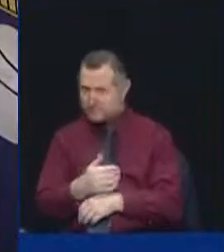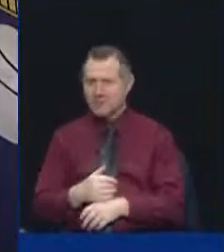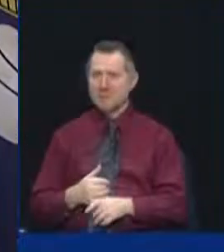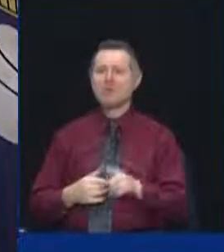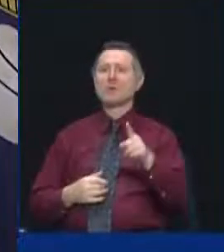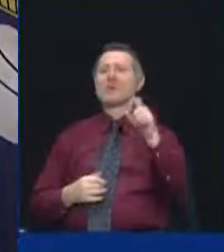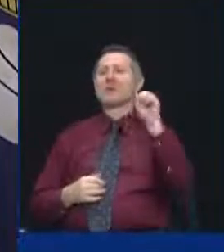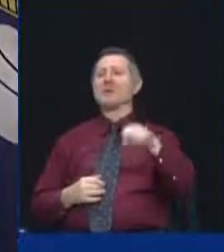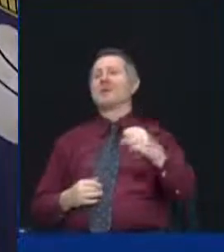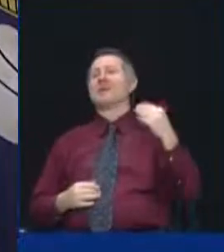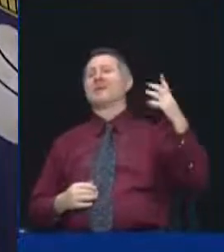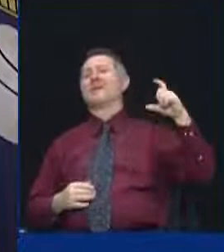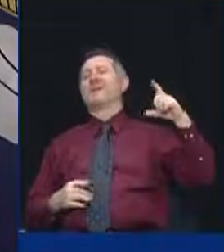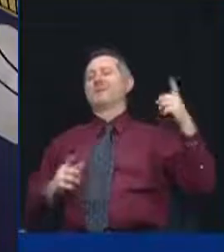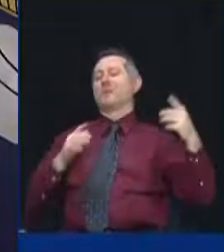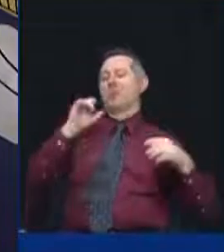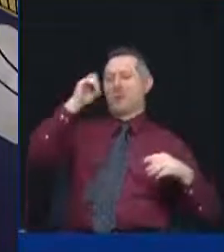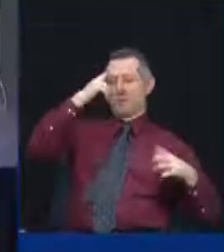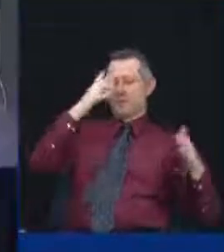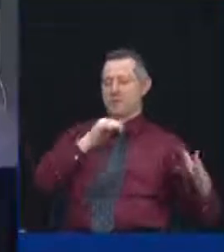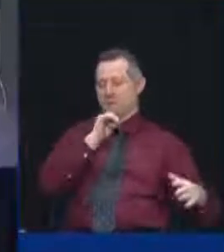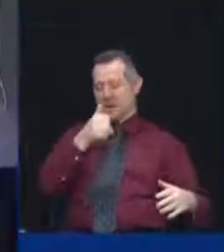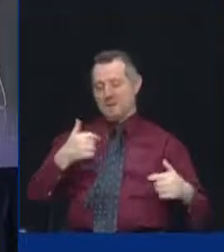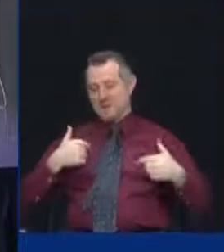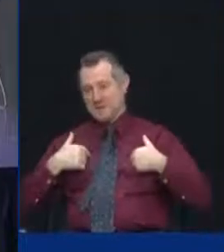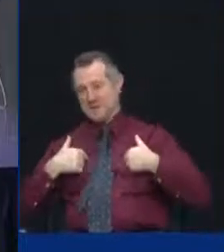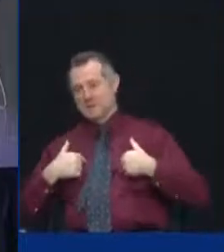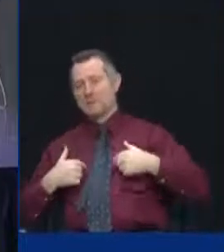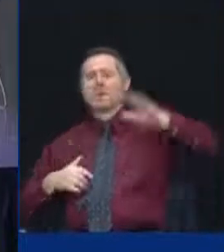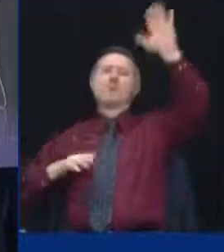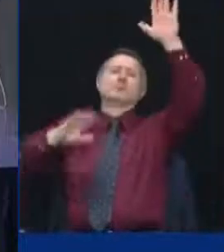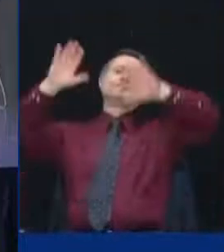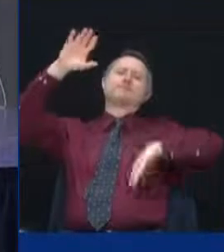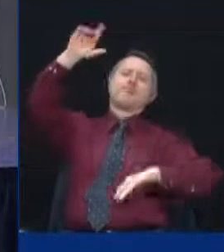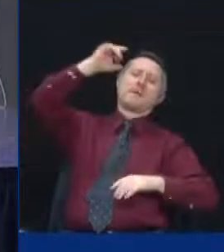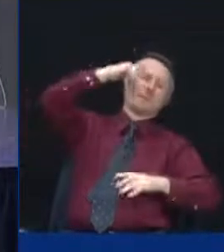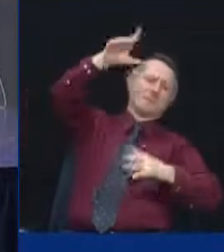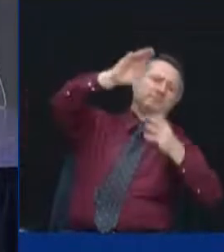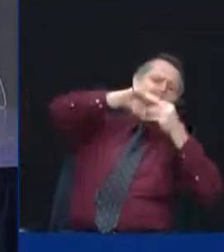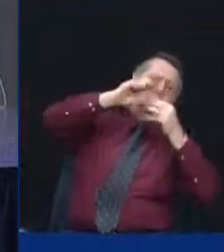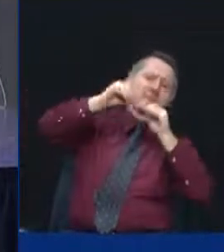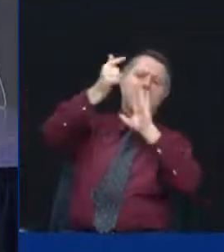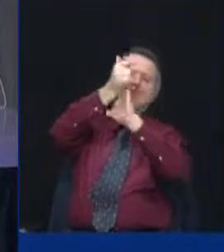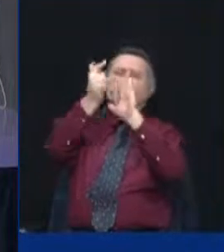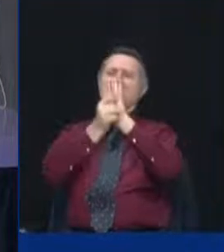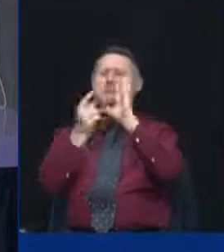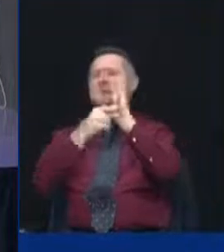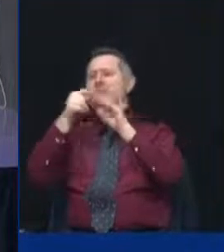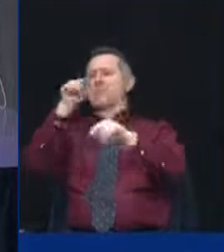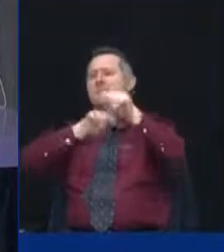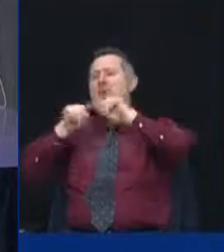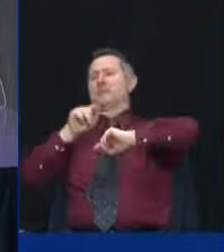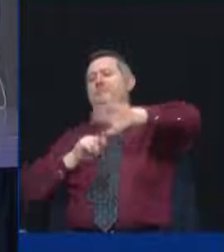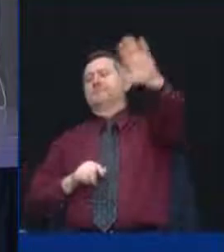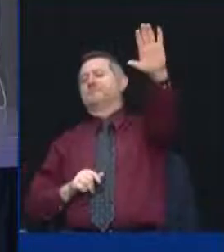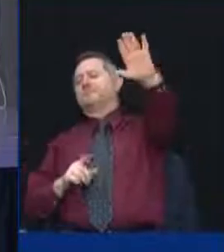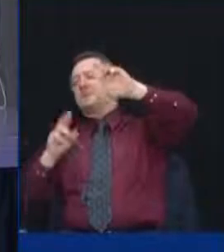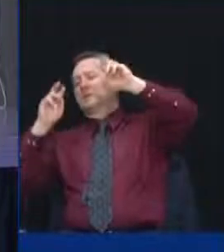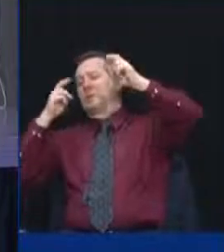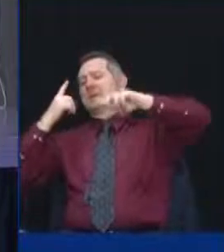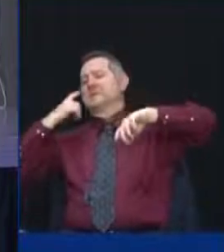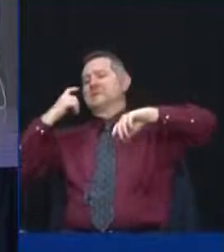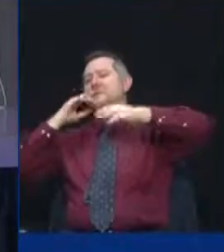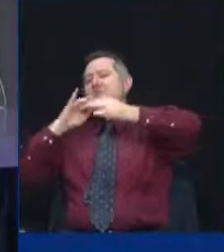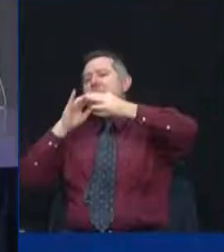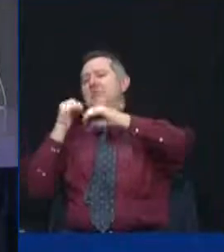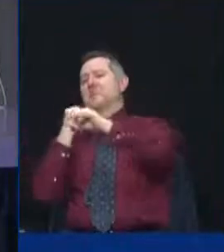with someone else. Governor, can you talk about the legality of the seating, to go back to an earlier topic, the stadium seating? I